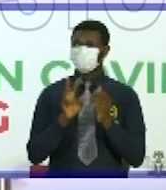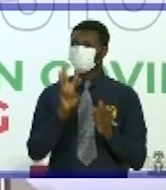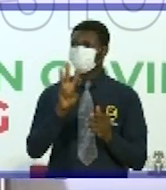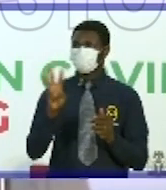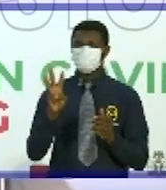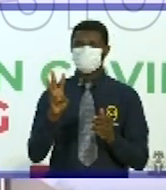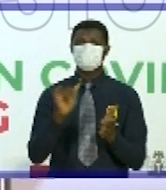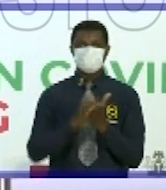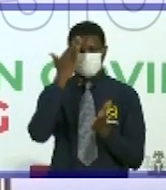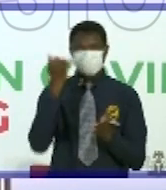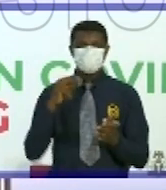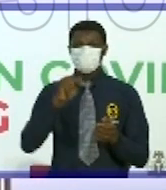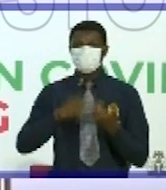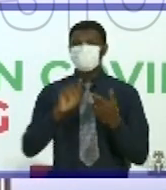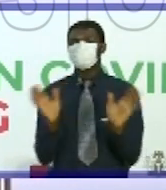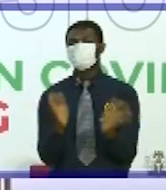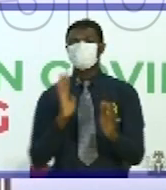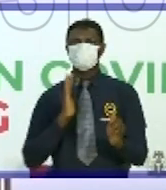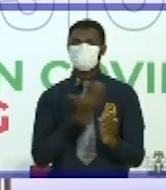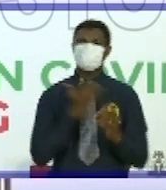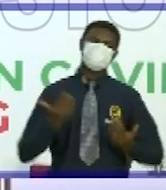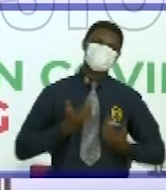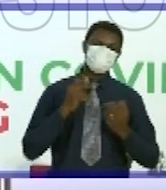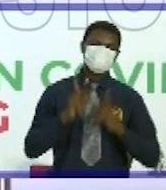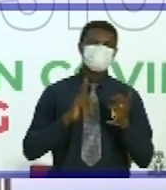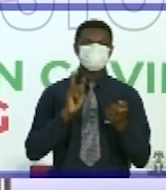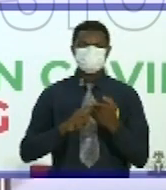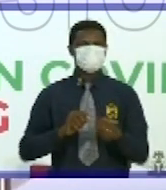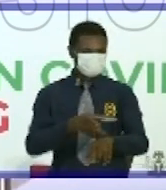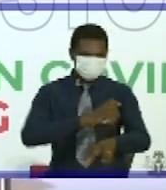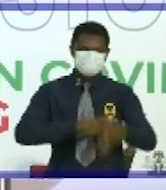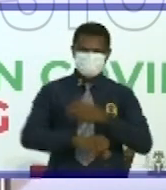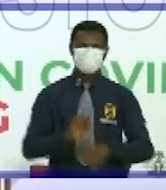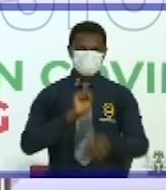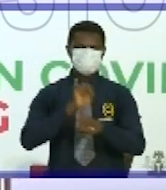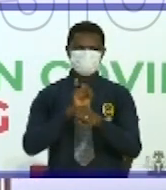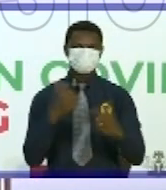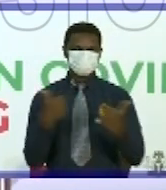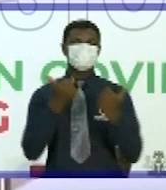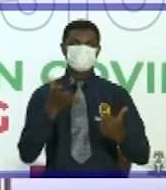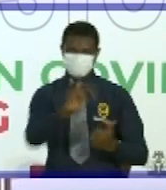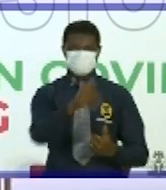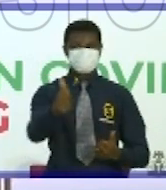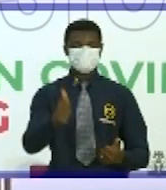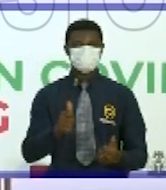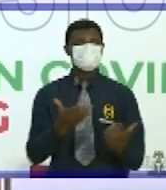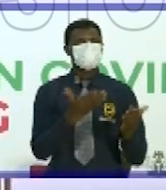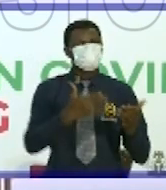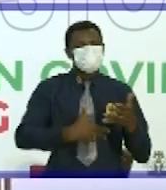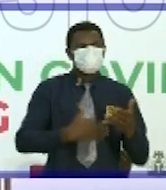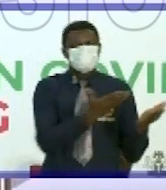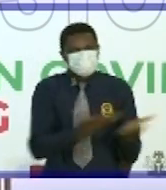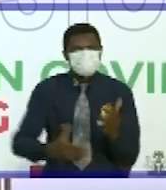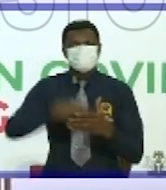to encourage our young ones to be very proactive, to challenge themselves and bring out new innovations so that we